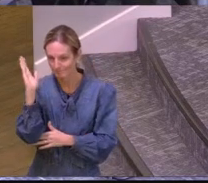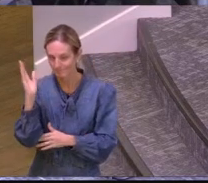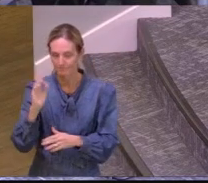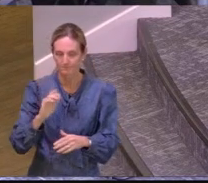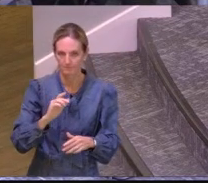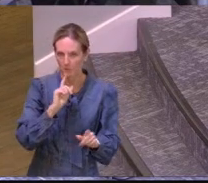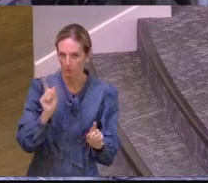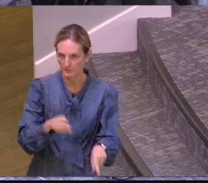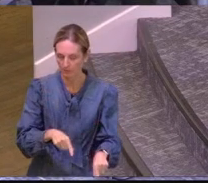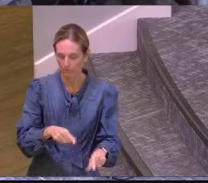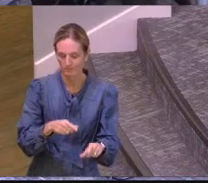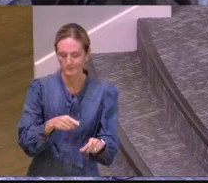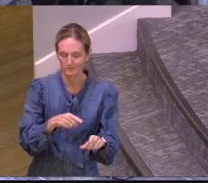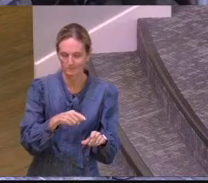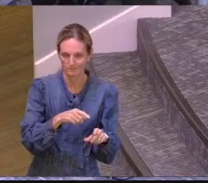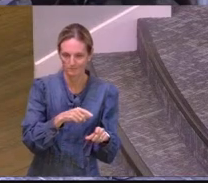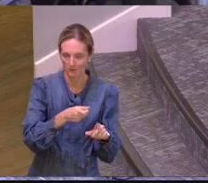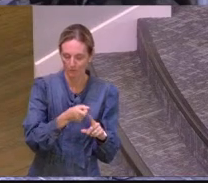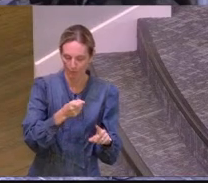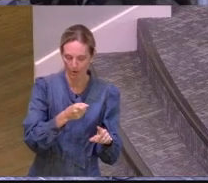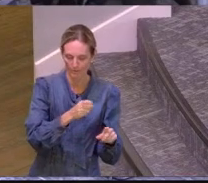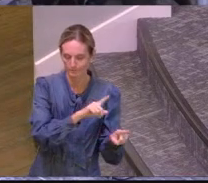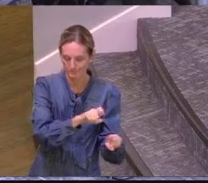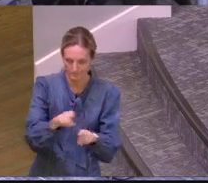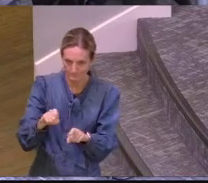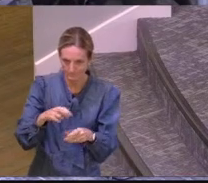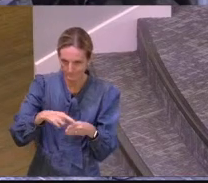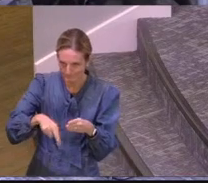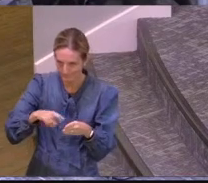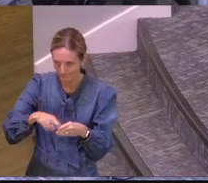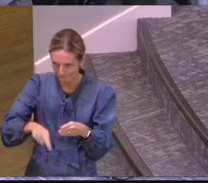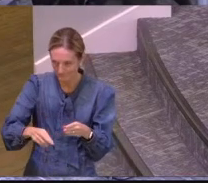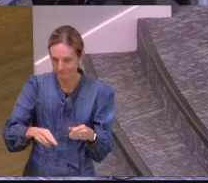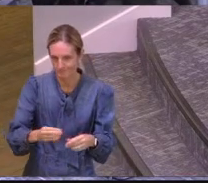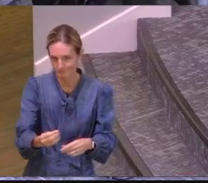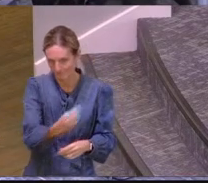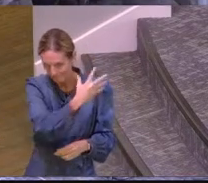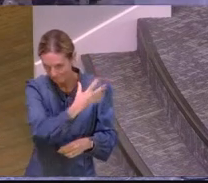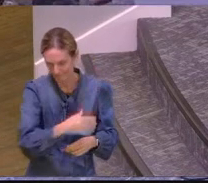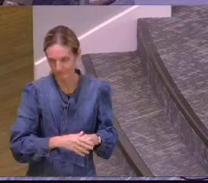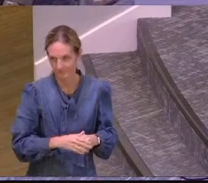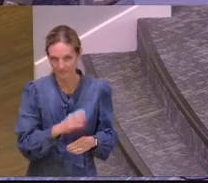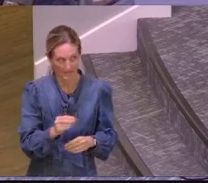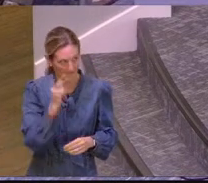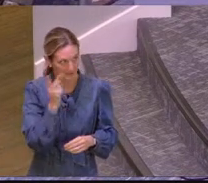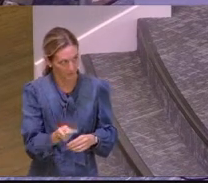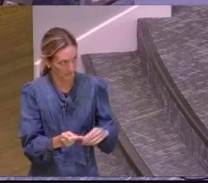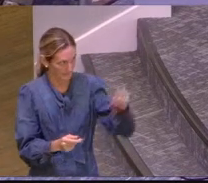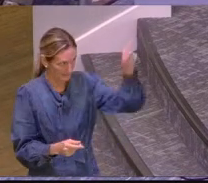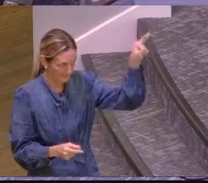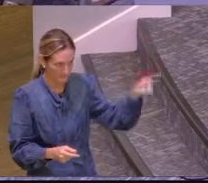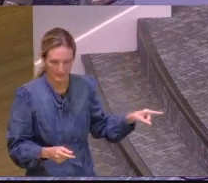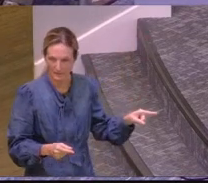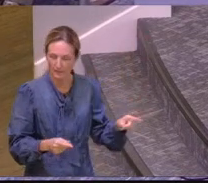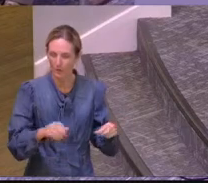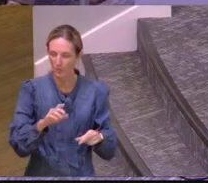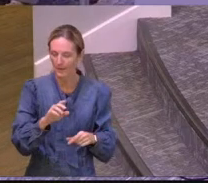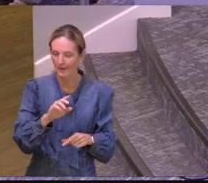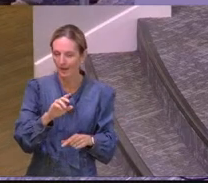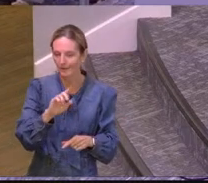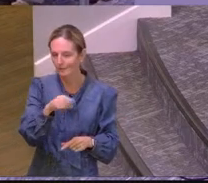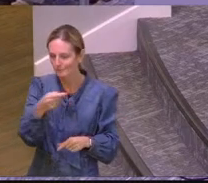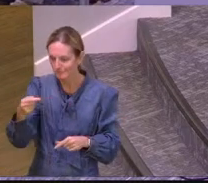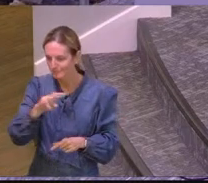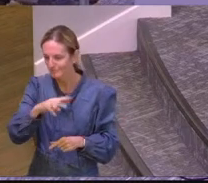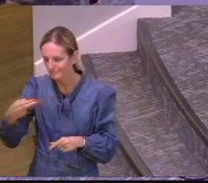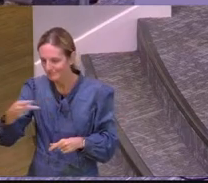and you can see on the screen that we kind of ranked our top five sort of level